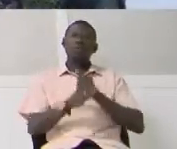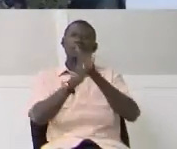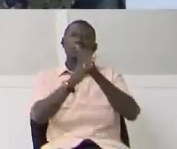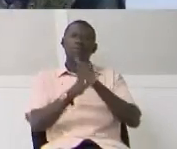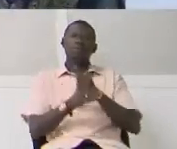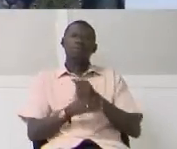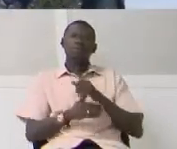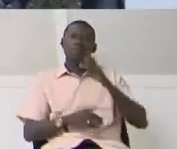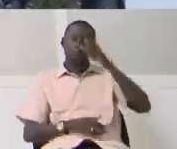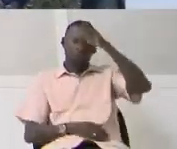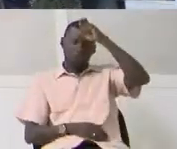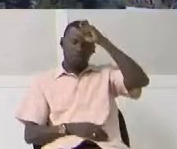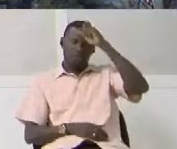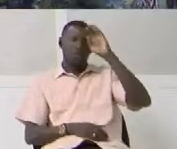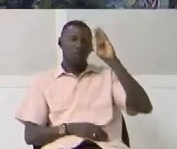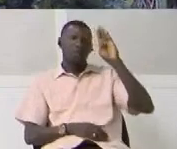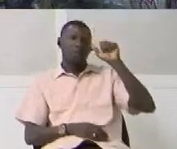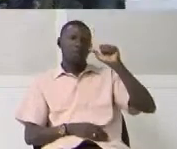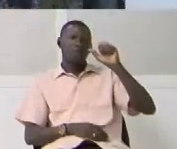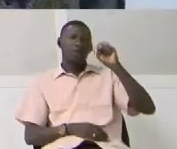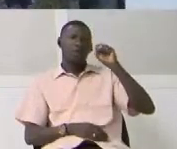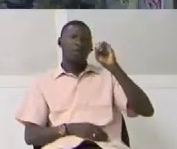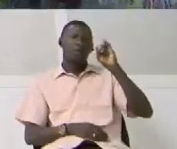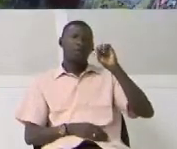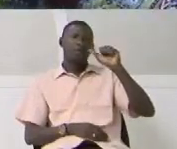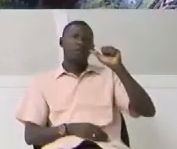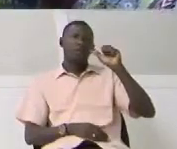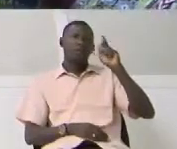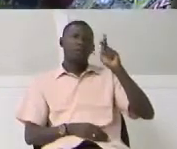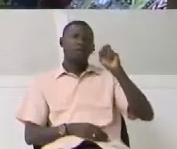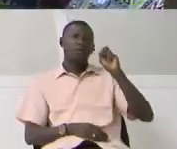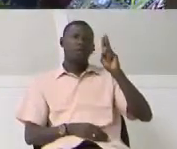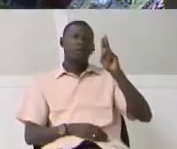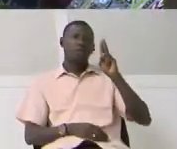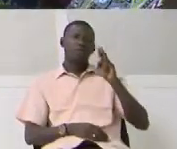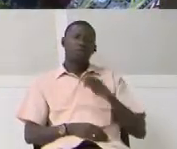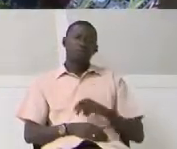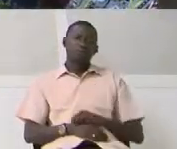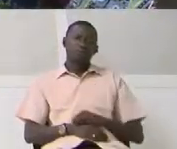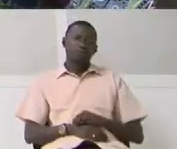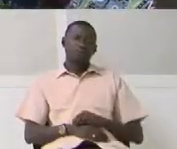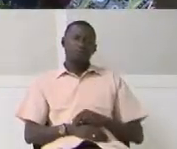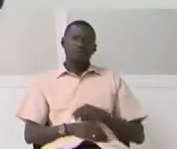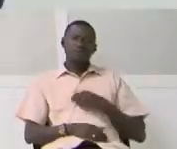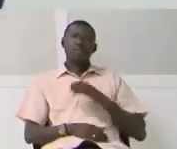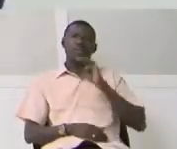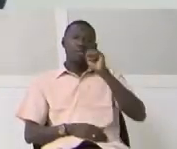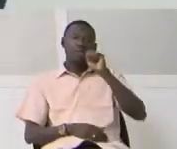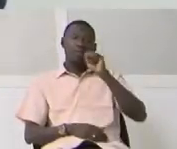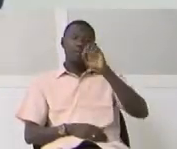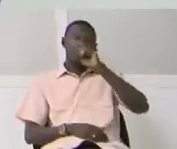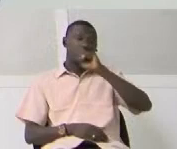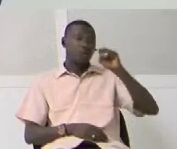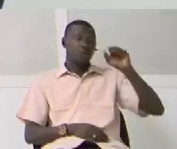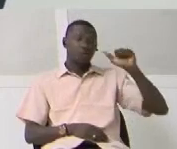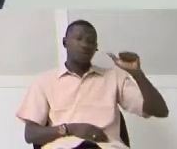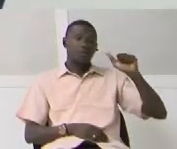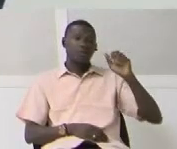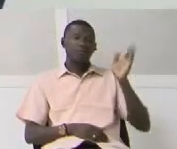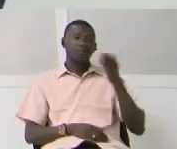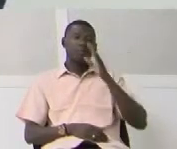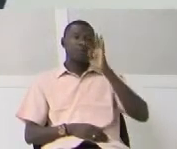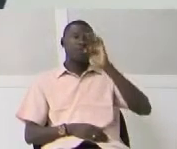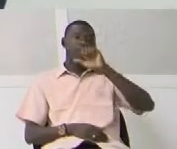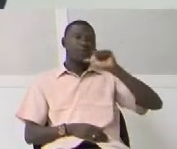Esa Fall, your childhood friend, and you never grew up in Banjul together. Esa Fall is our childhood friend. We grew up in